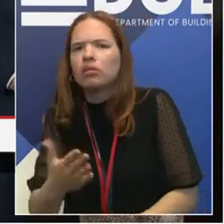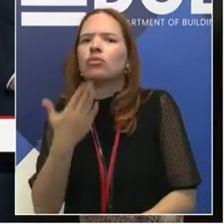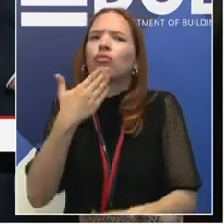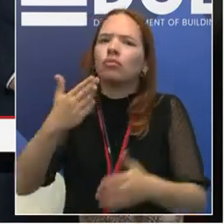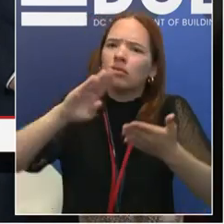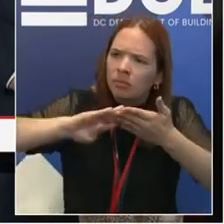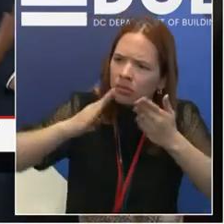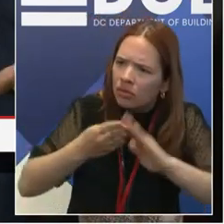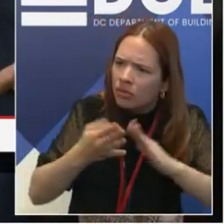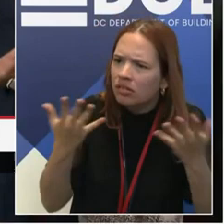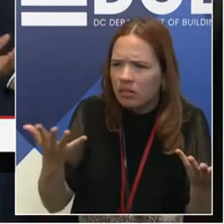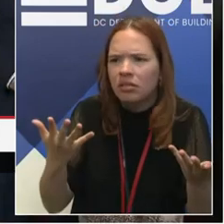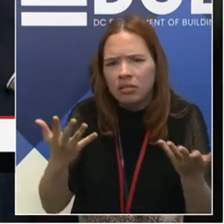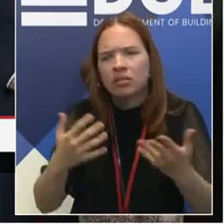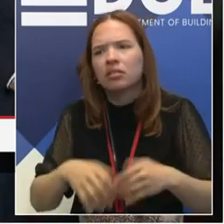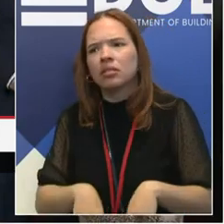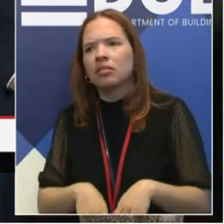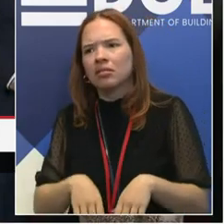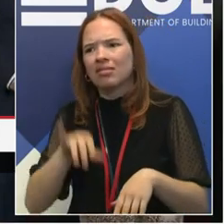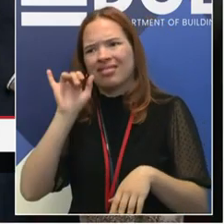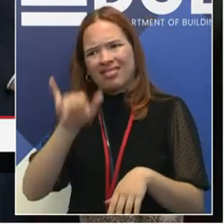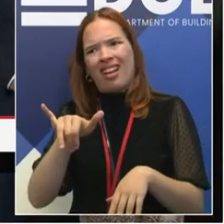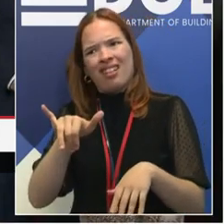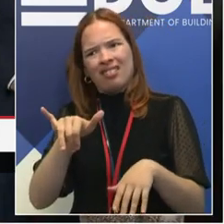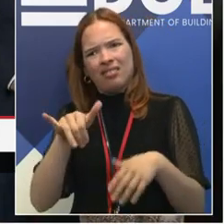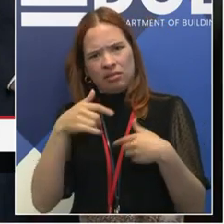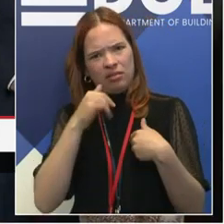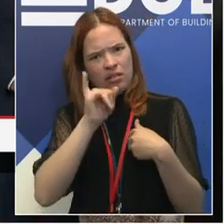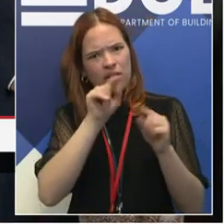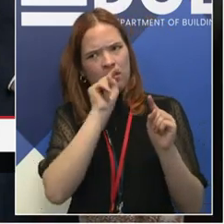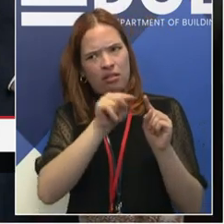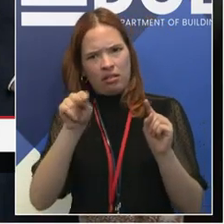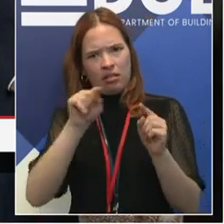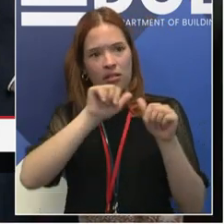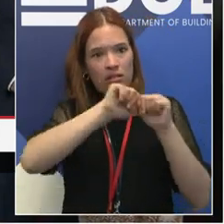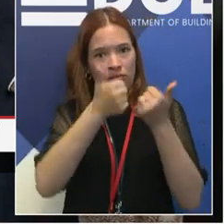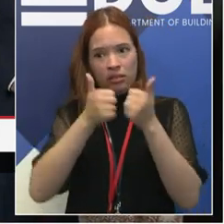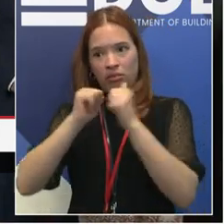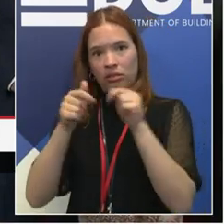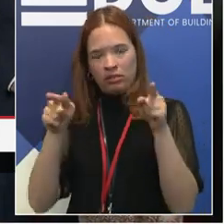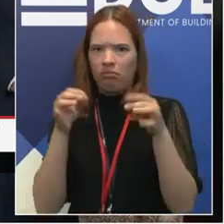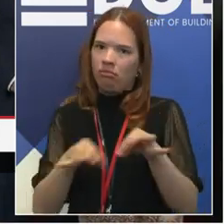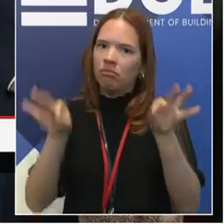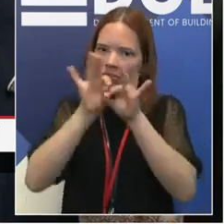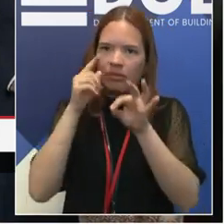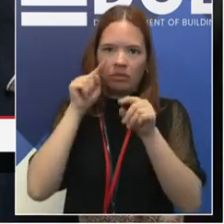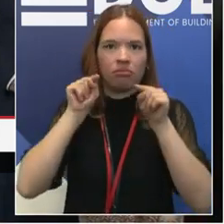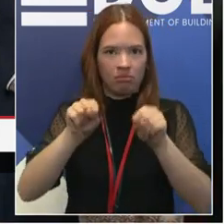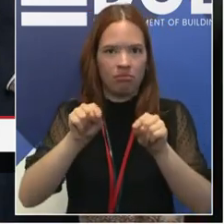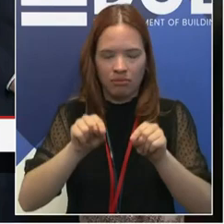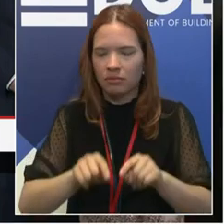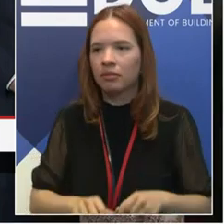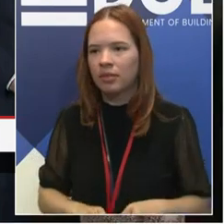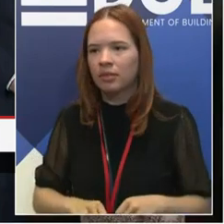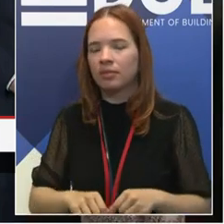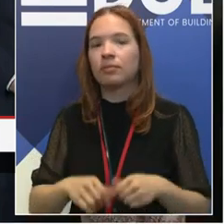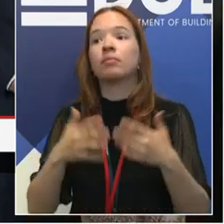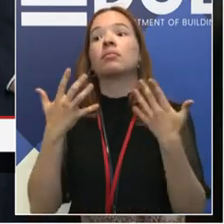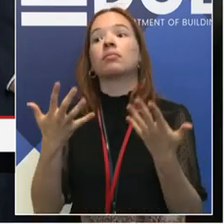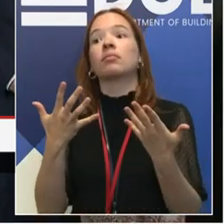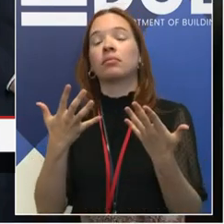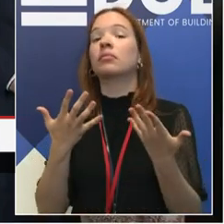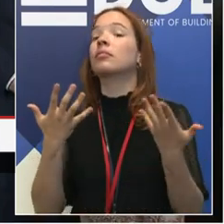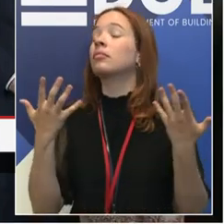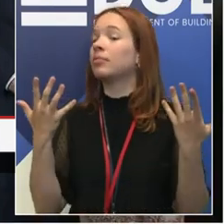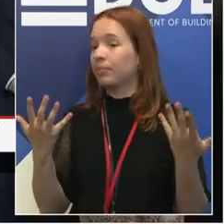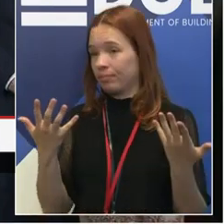one without the other and the hard work that you do. So I want to start with